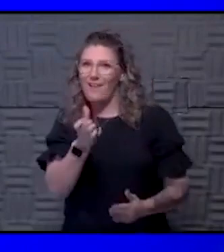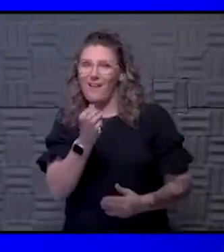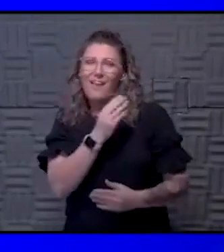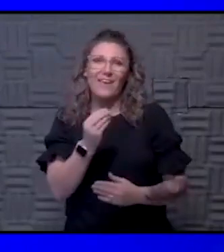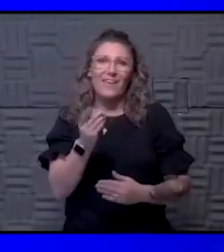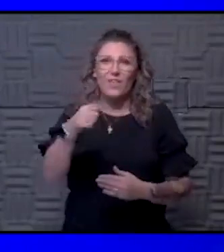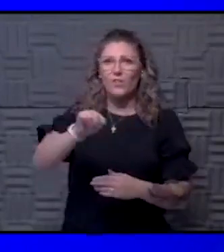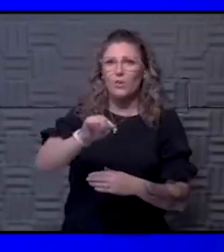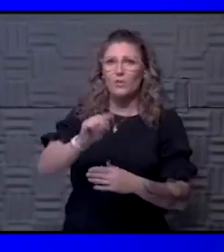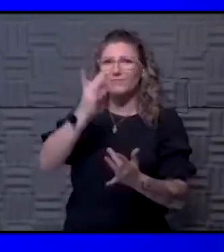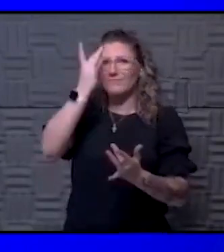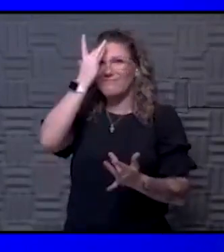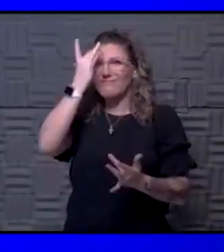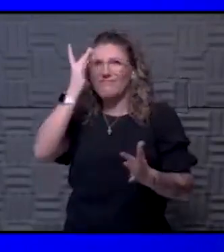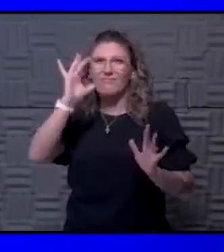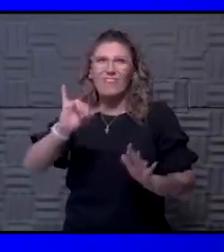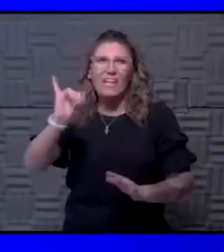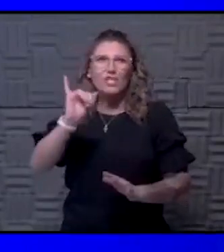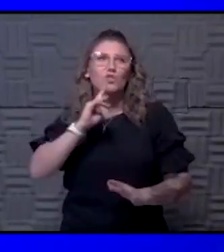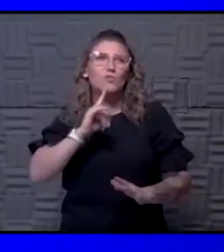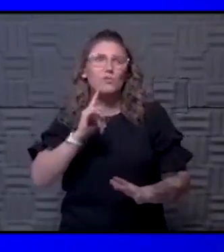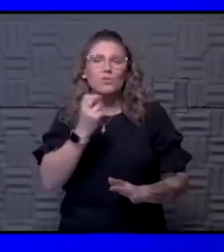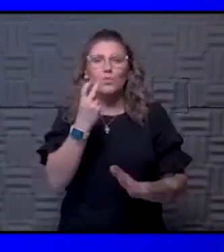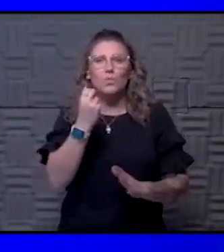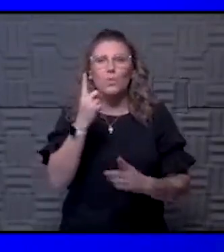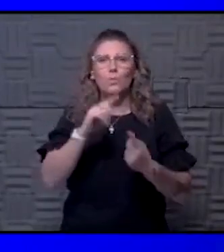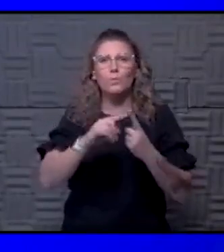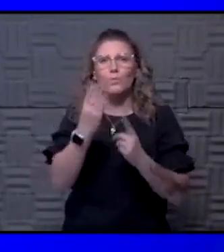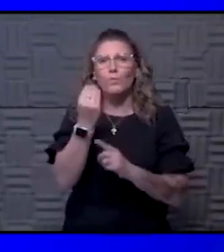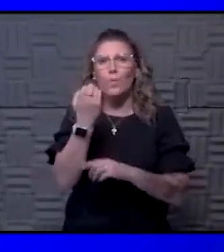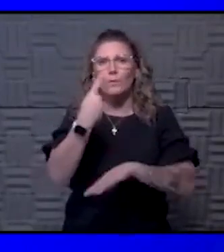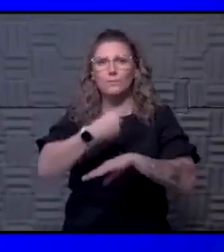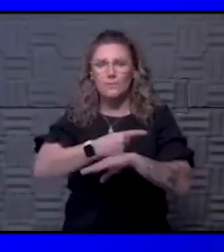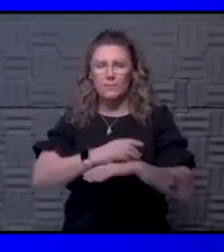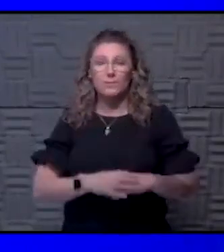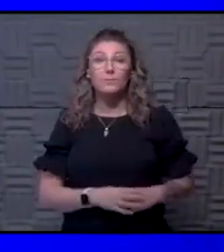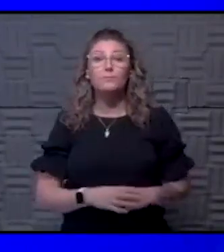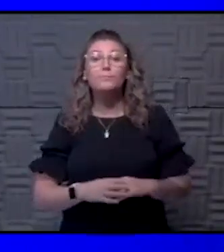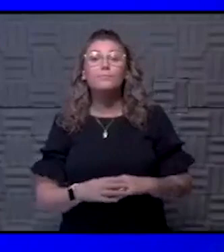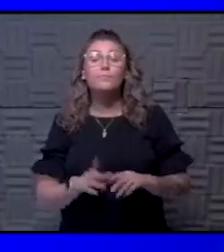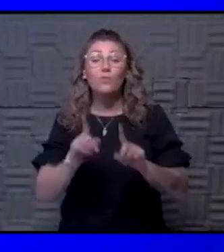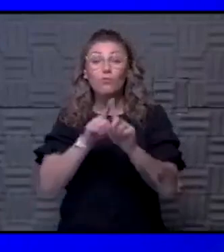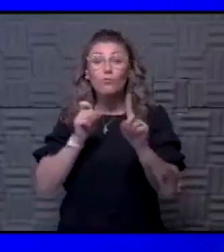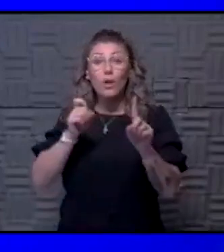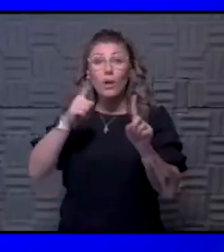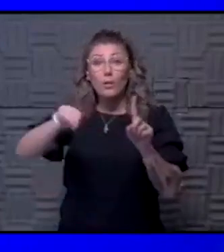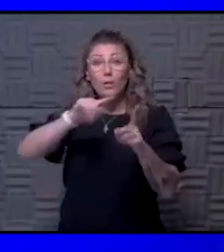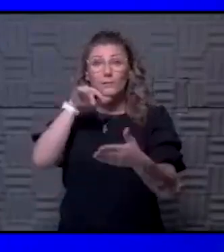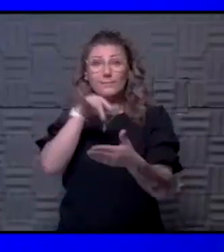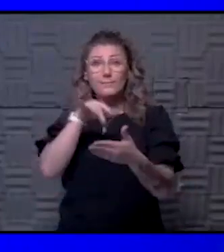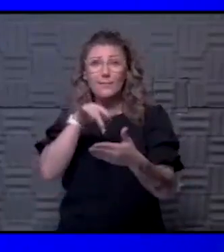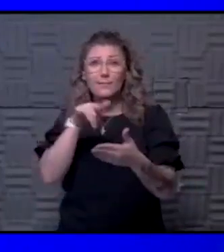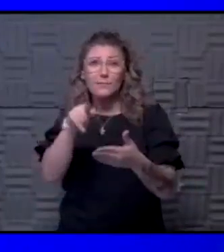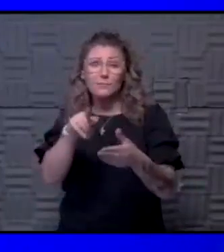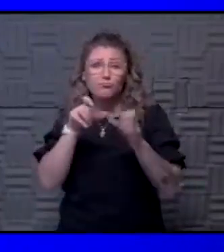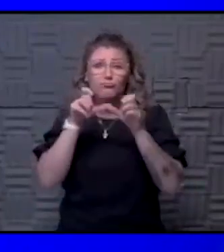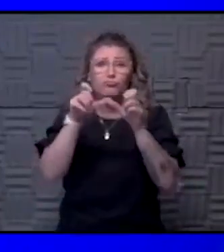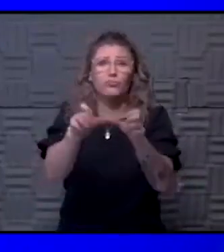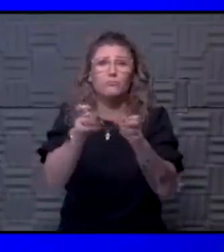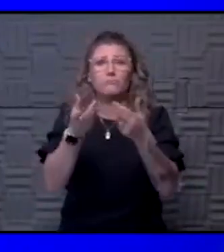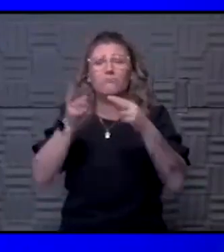got the infection probably at about 12 to 14 days. But we know from those studies as well that you continue to